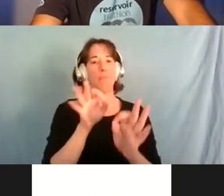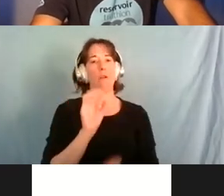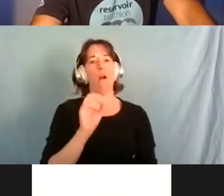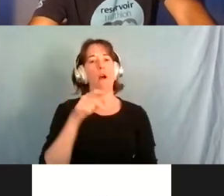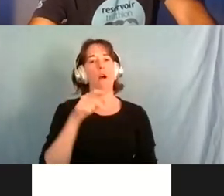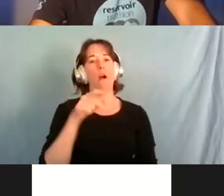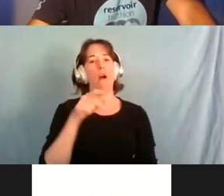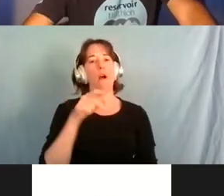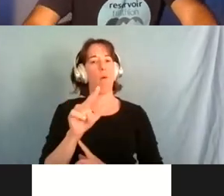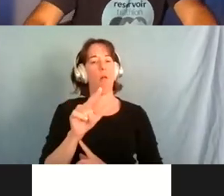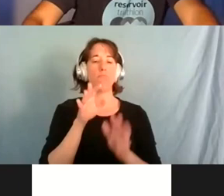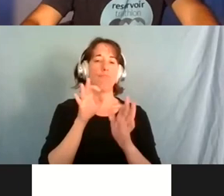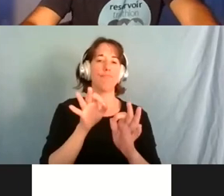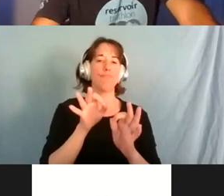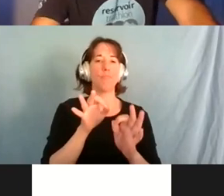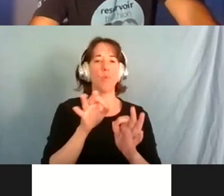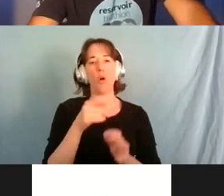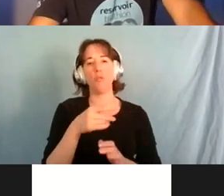How it looks through